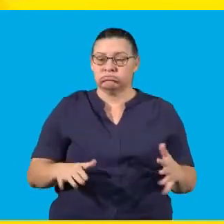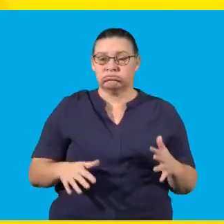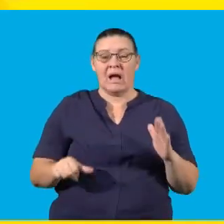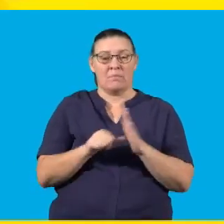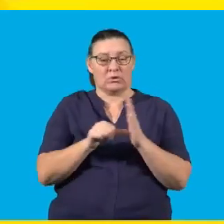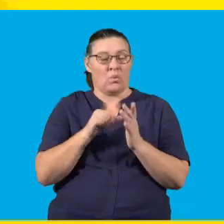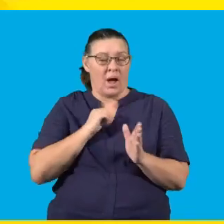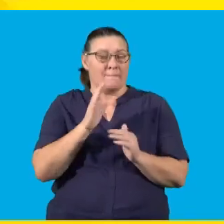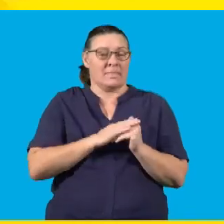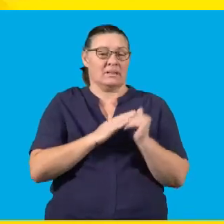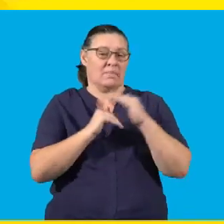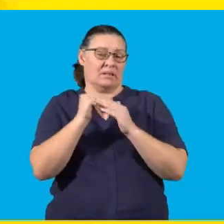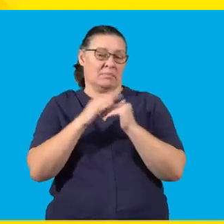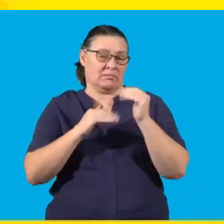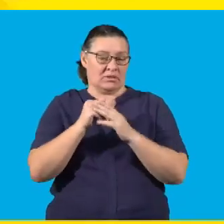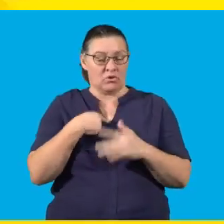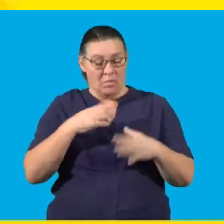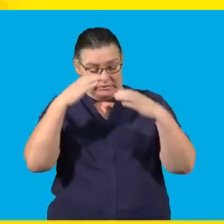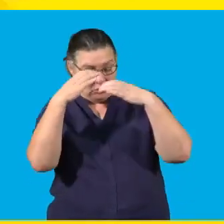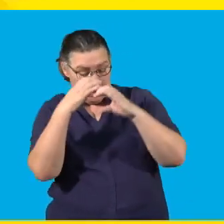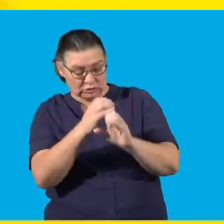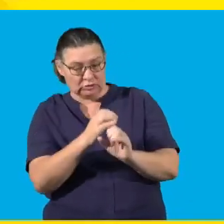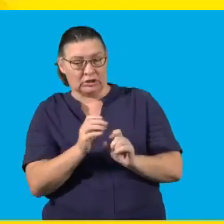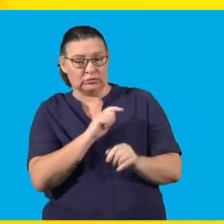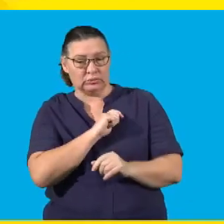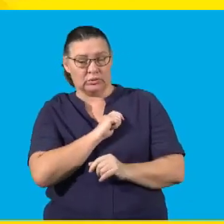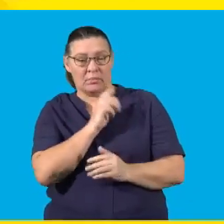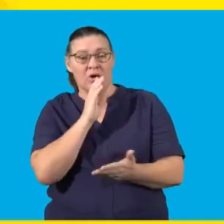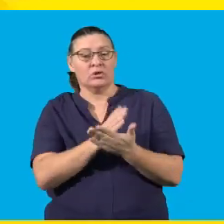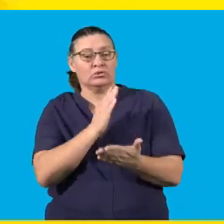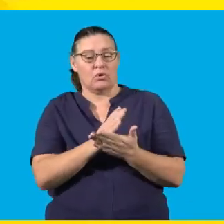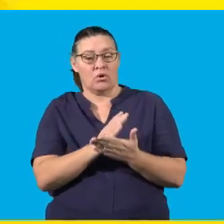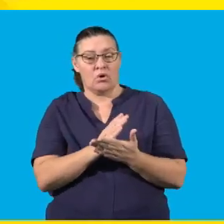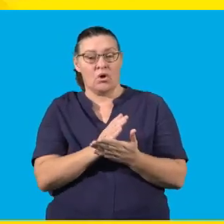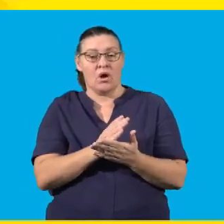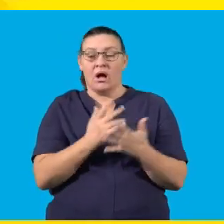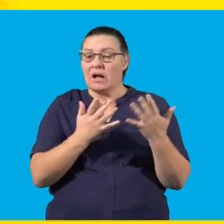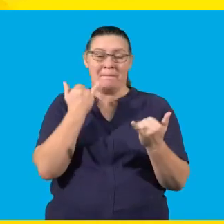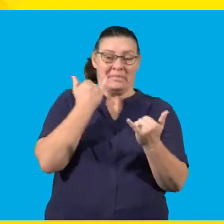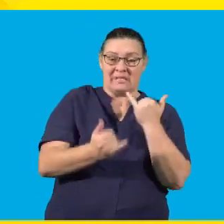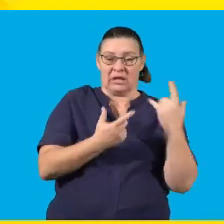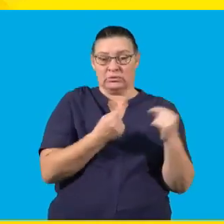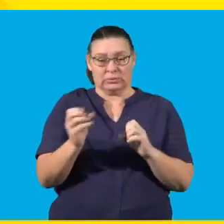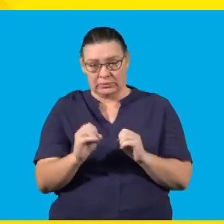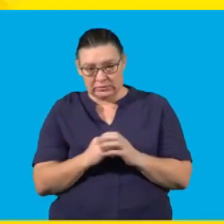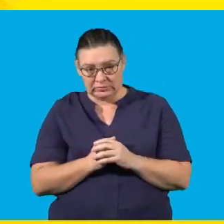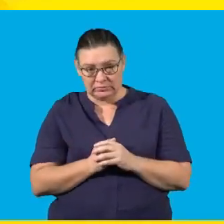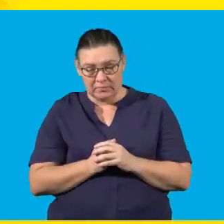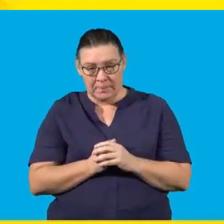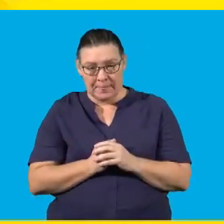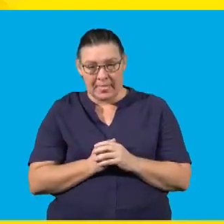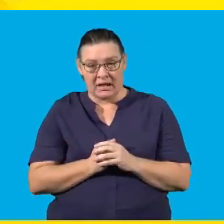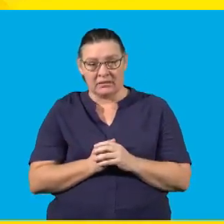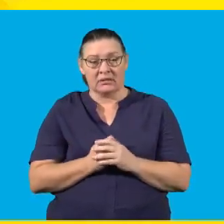important that in each and every one, we are really concentrating and making sure not to make any careless mistakes with signs or